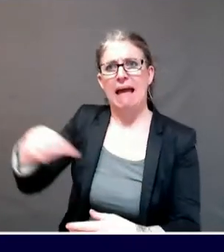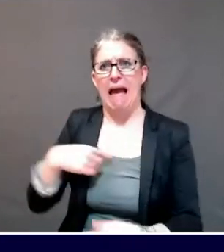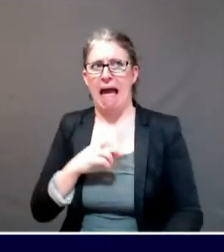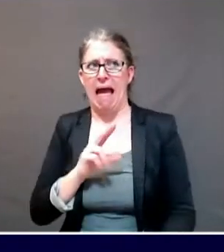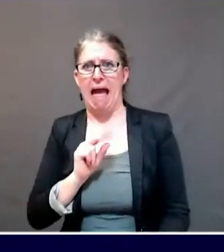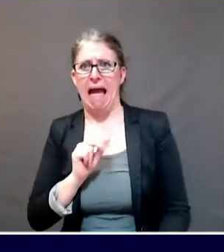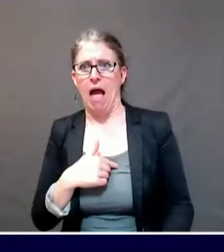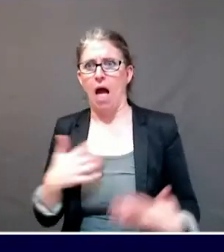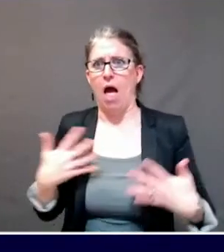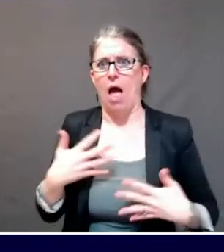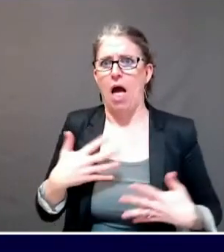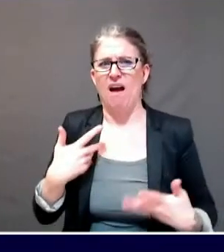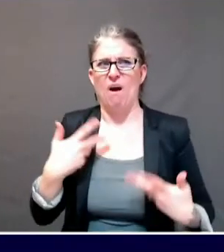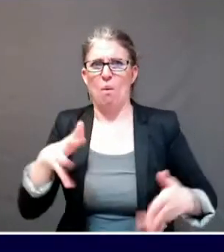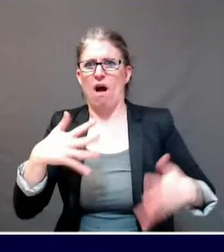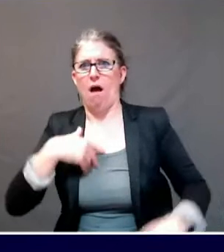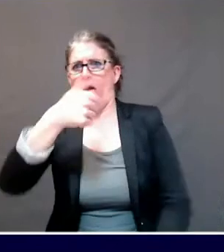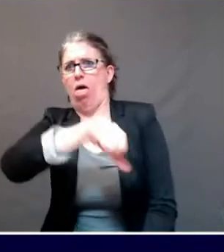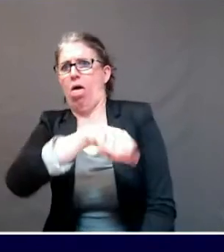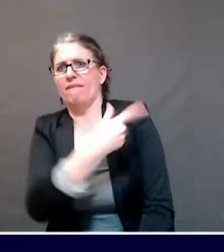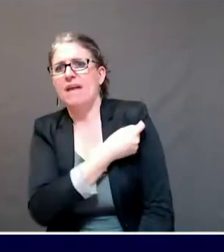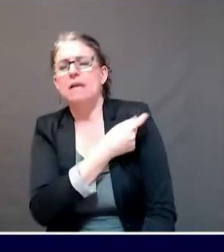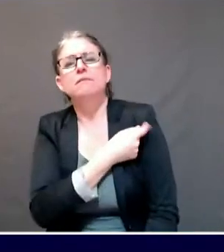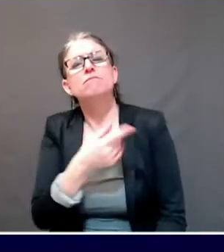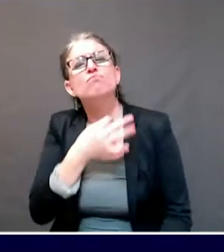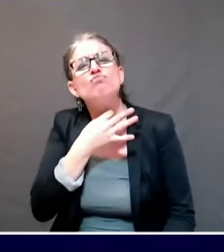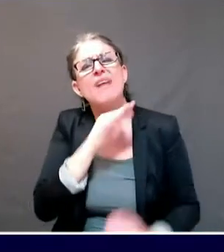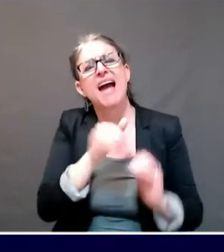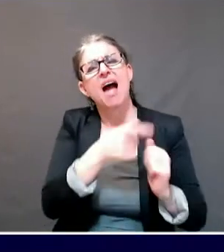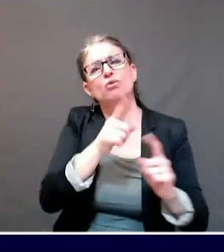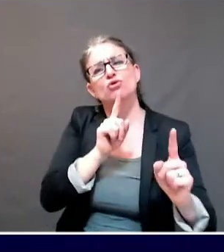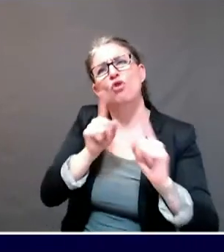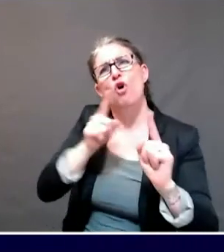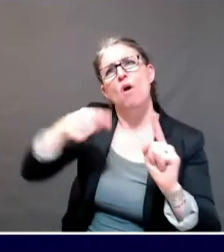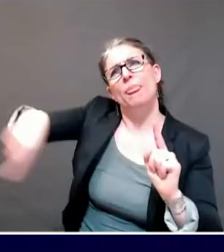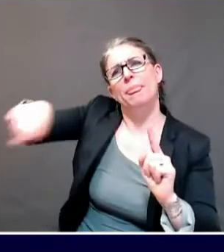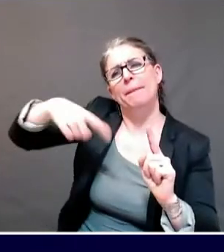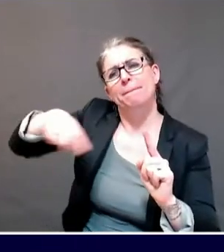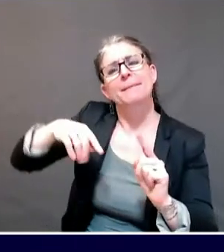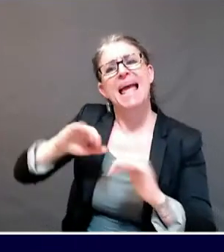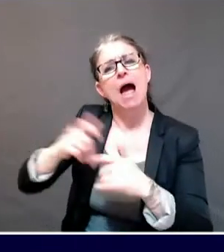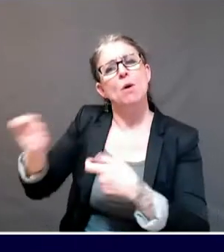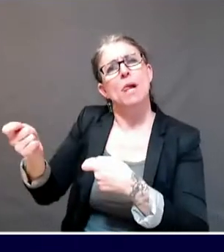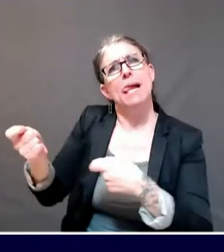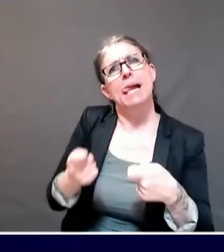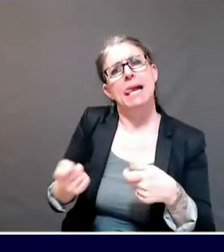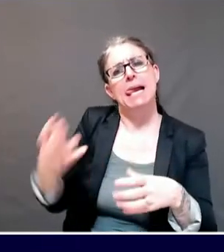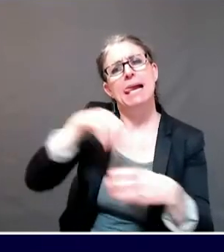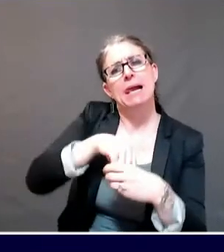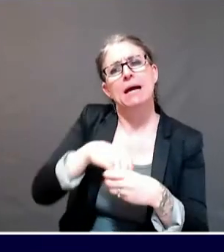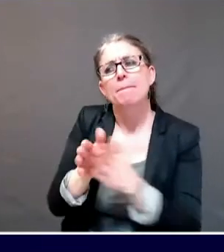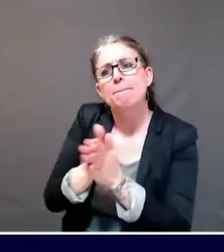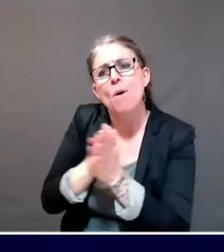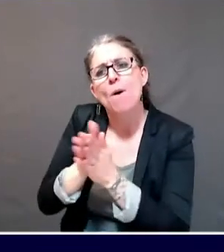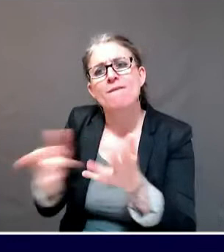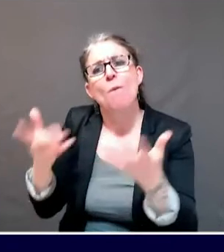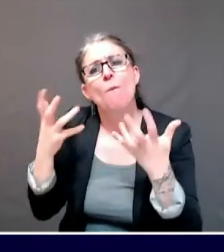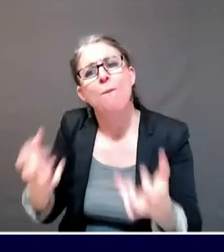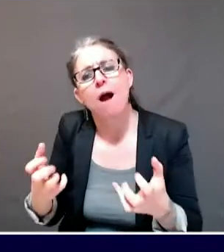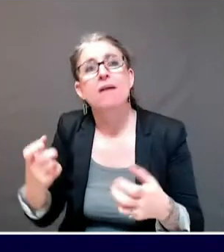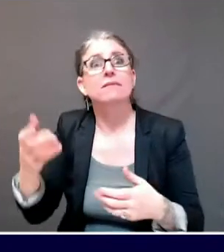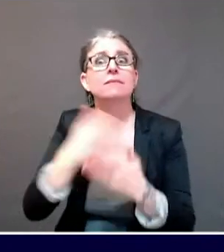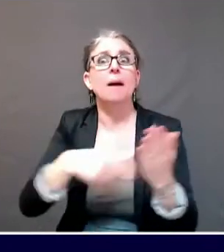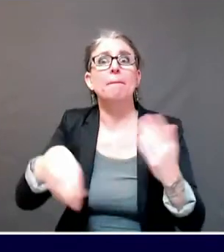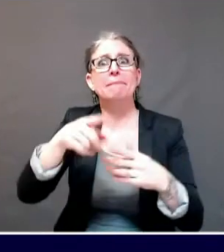talking about healthcare providers, long-term care residents, or both when you said that? Okay, so great.